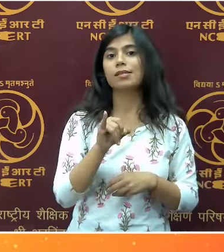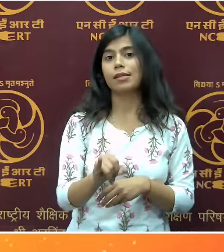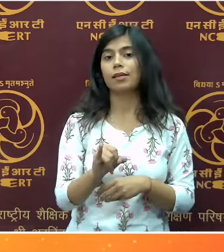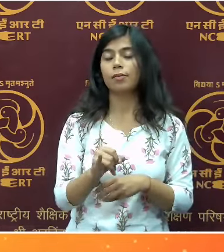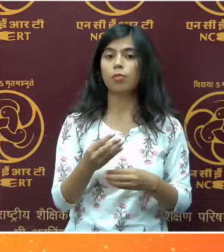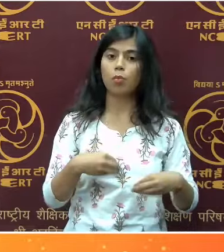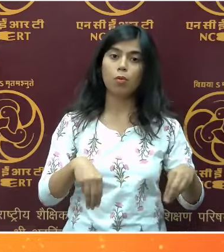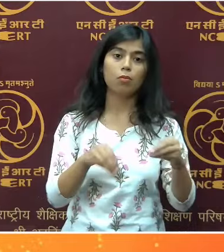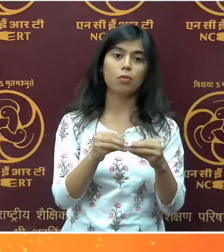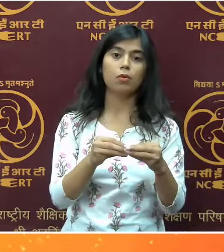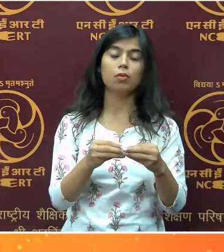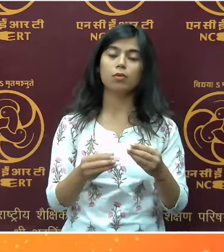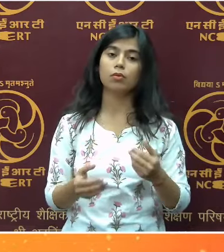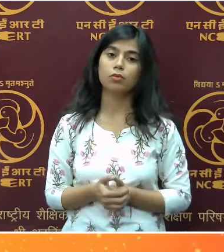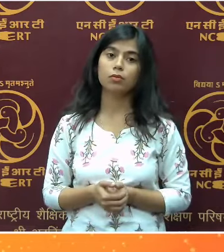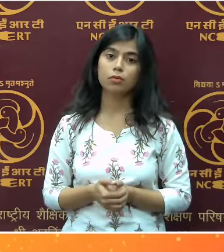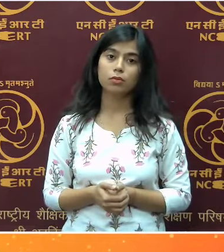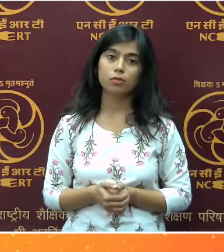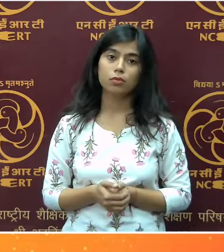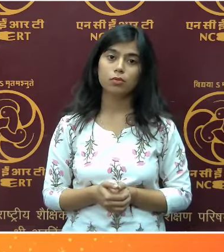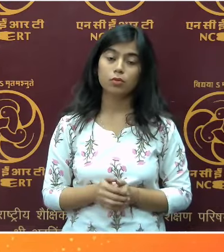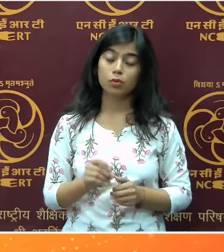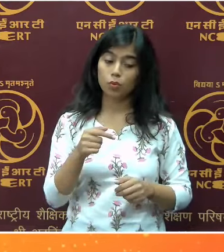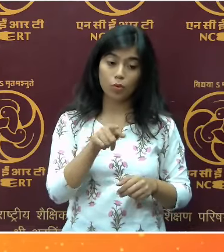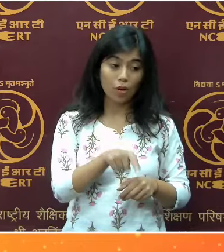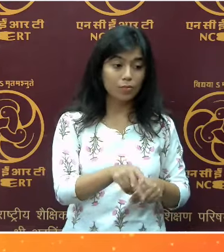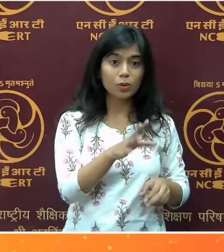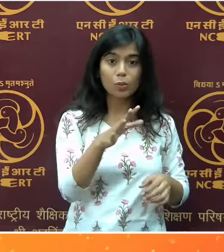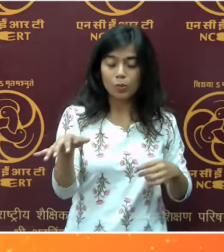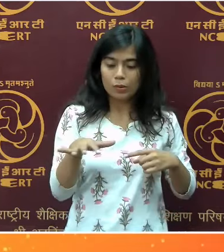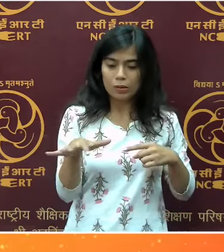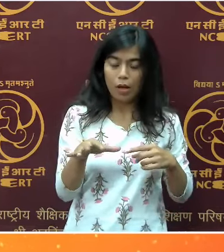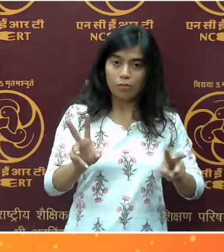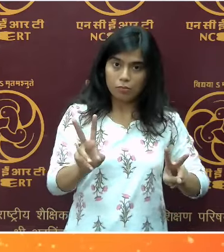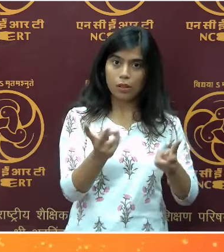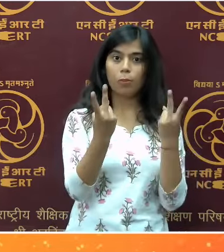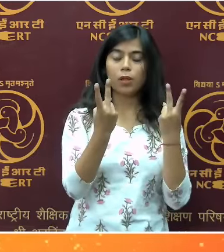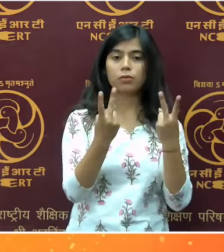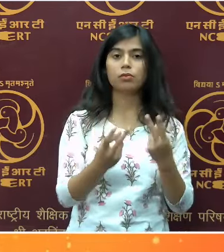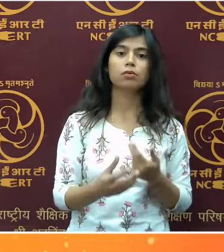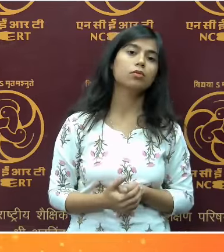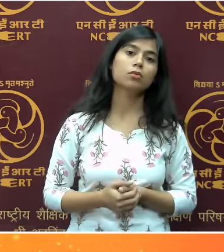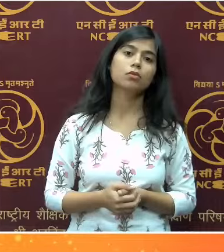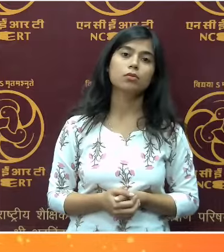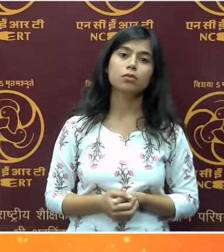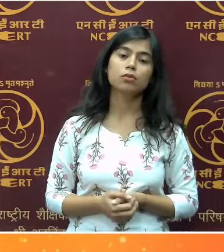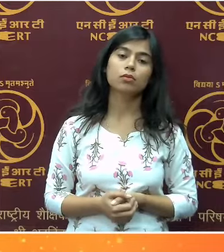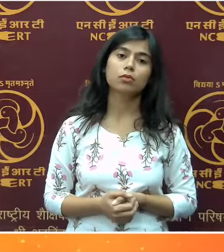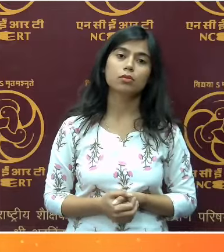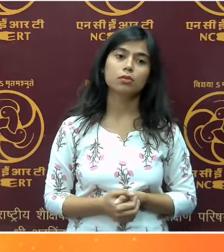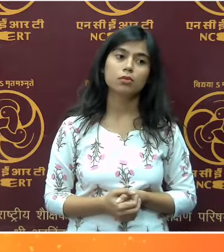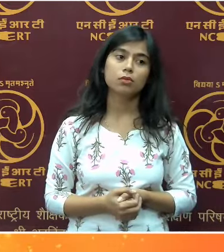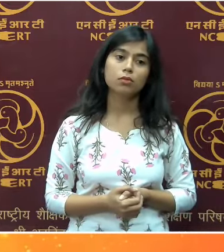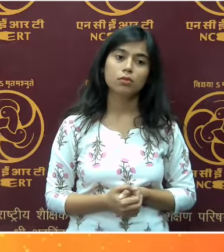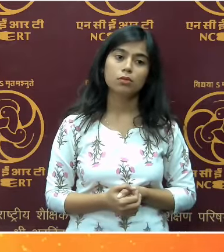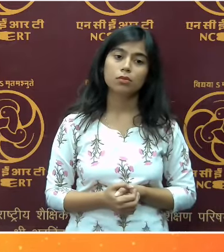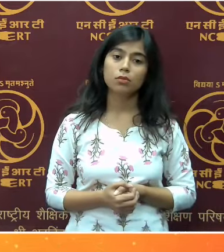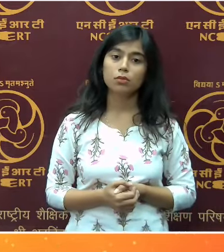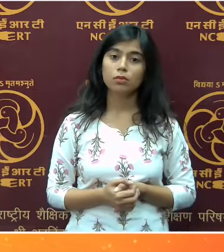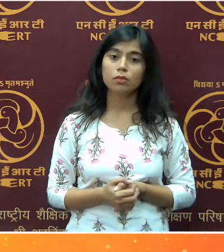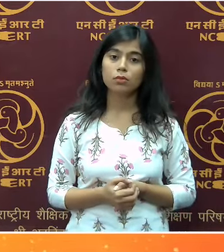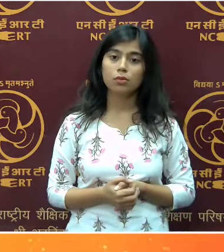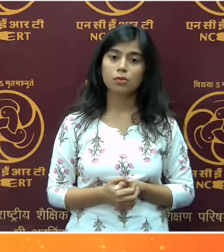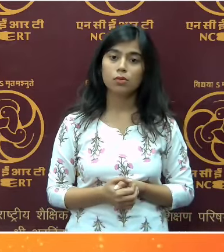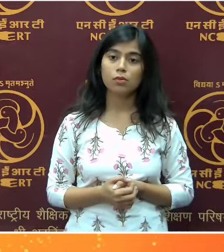look at the current, it is also doubled. When voltage gets doubled, current also doubled